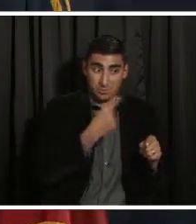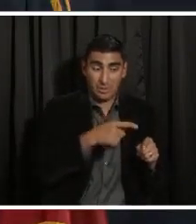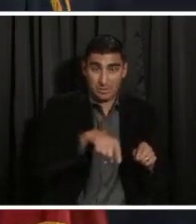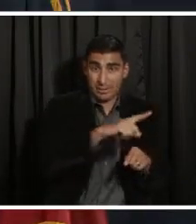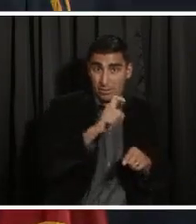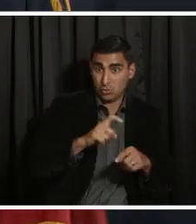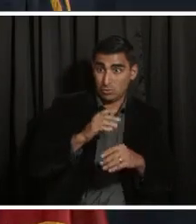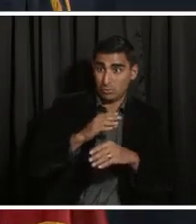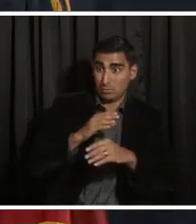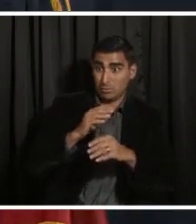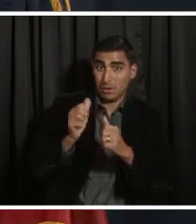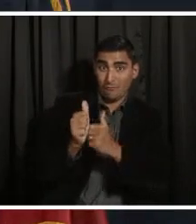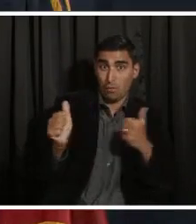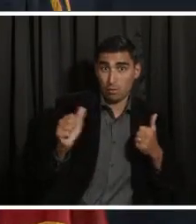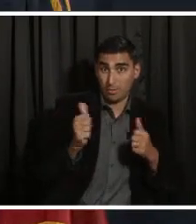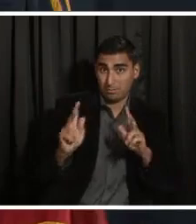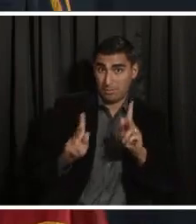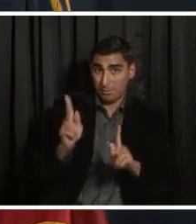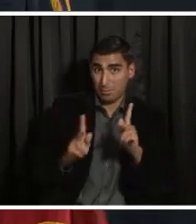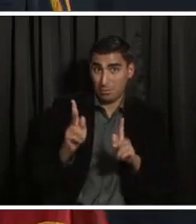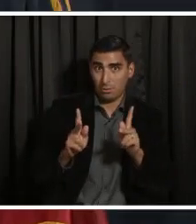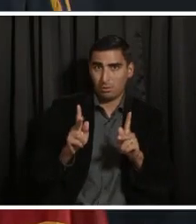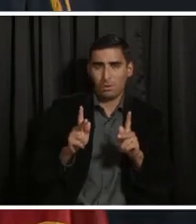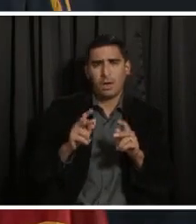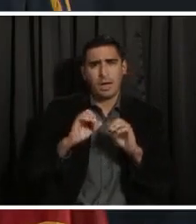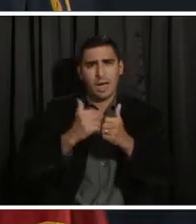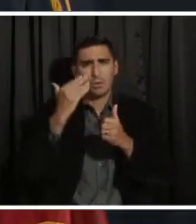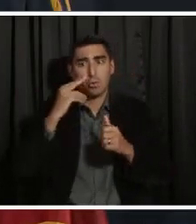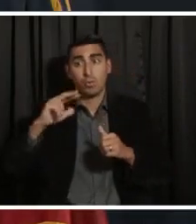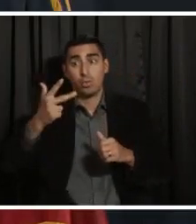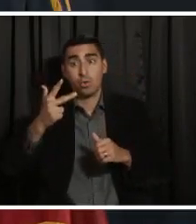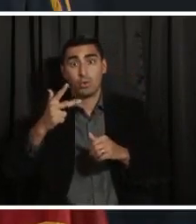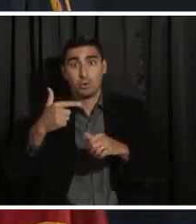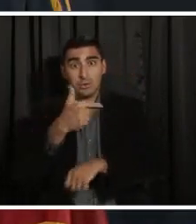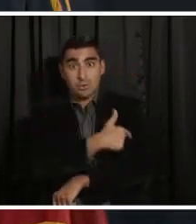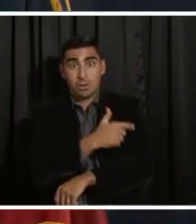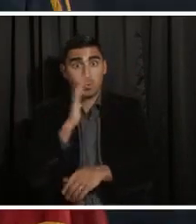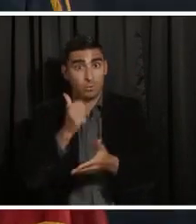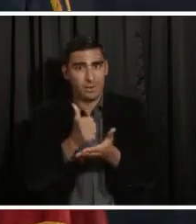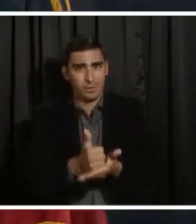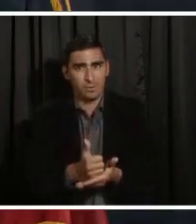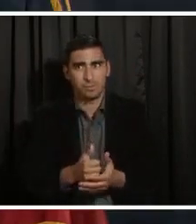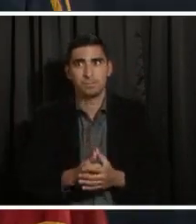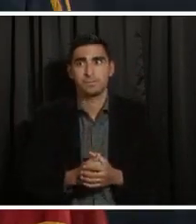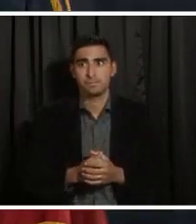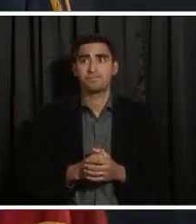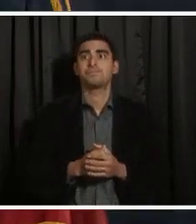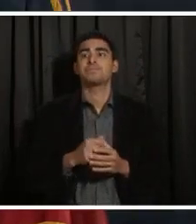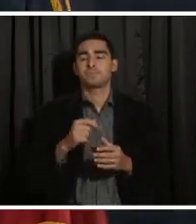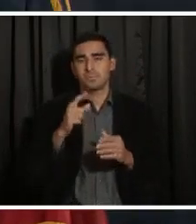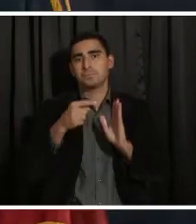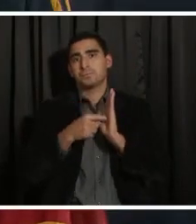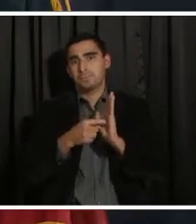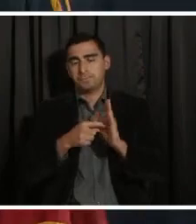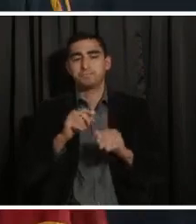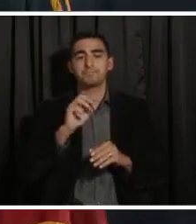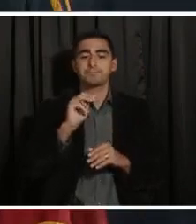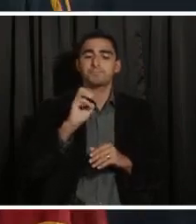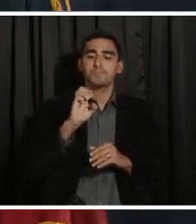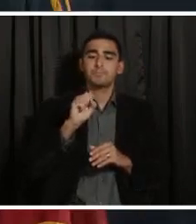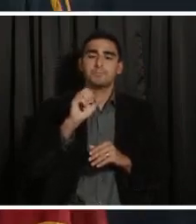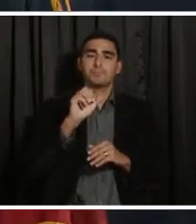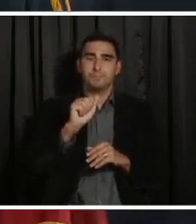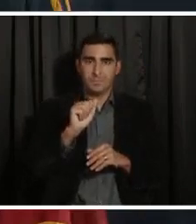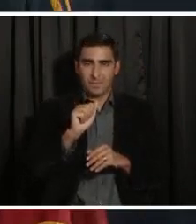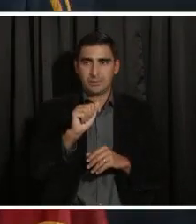place? Yeah, so again, the vast majority of Coloradans, including the majority of Mesa County residents, particularly those who are